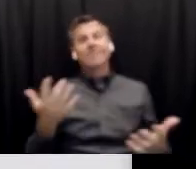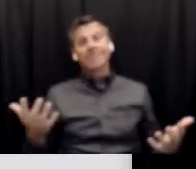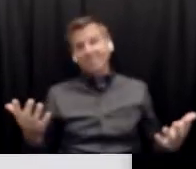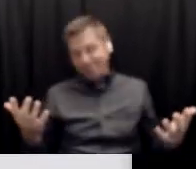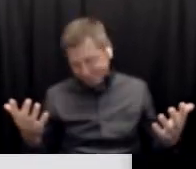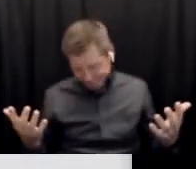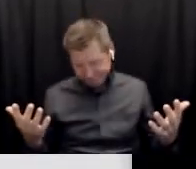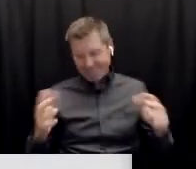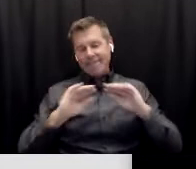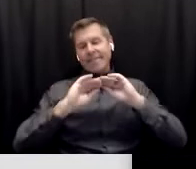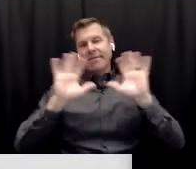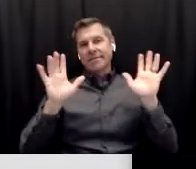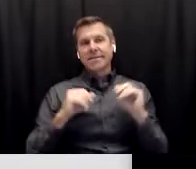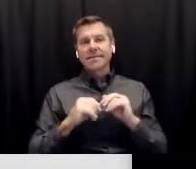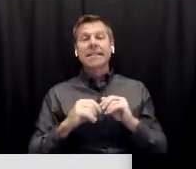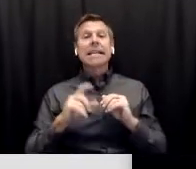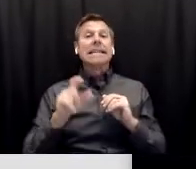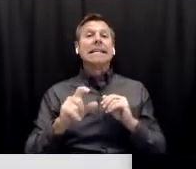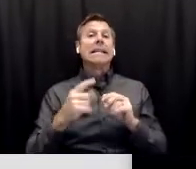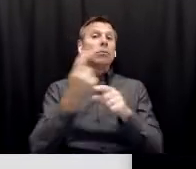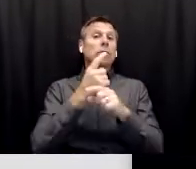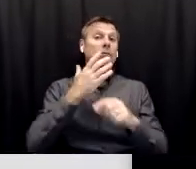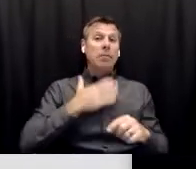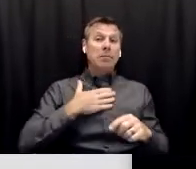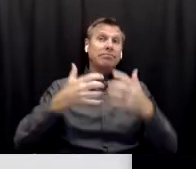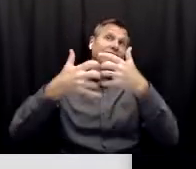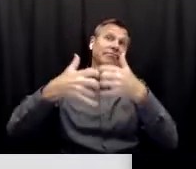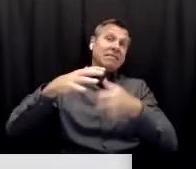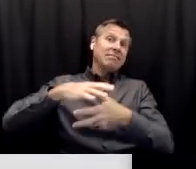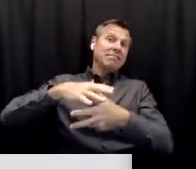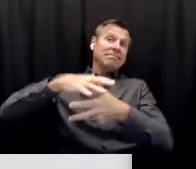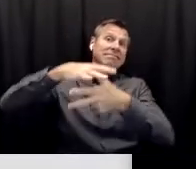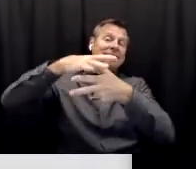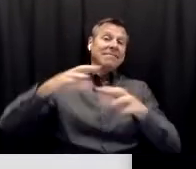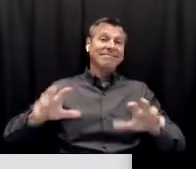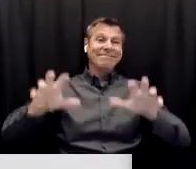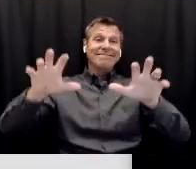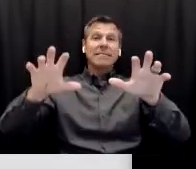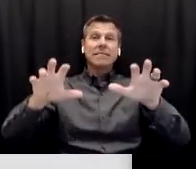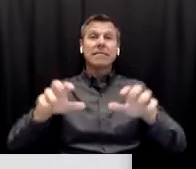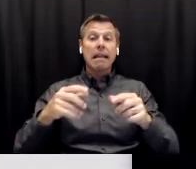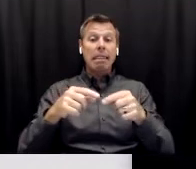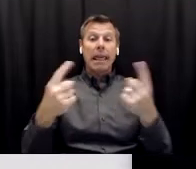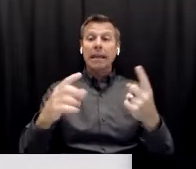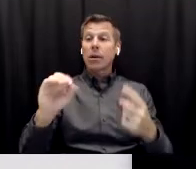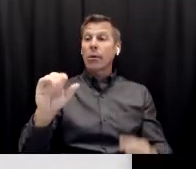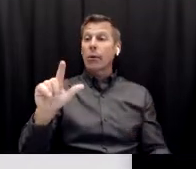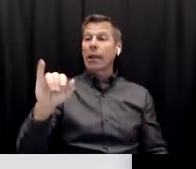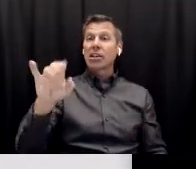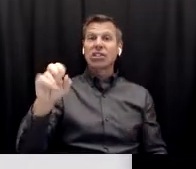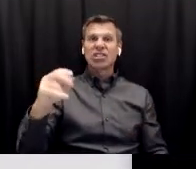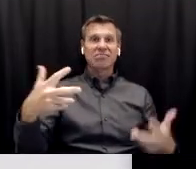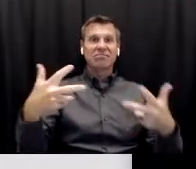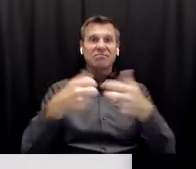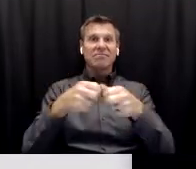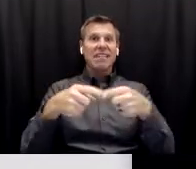have appropriate lighting for our drone. This includes our anti-collision lights to increase the visibility